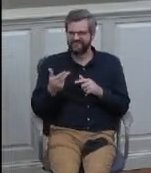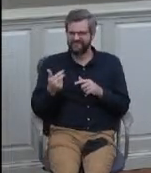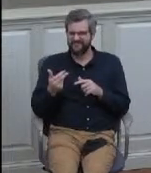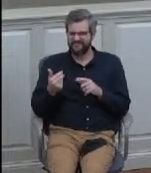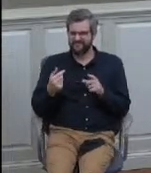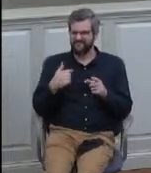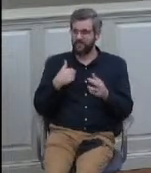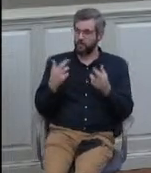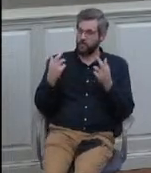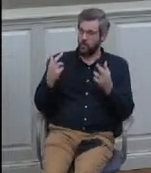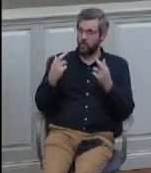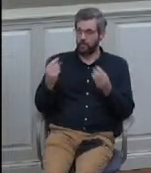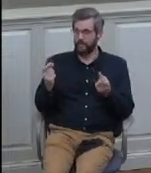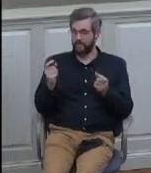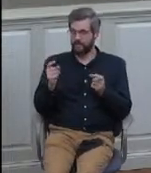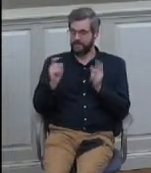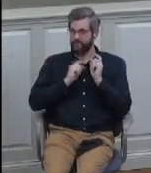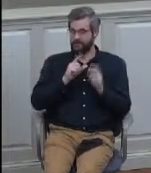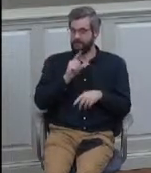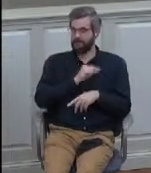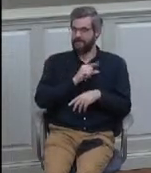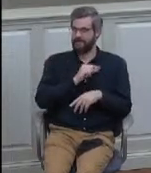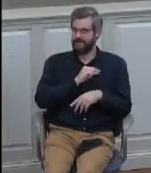I was hoping I was going to get my pen.